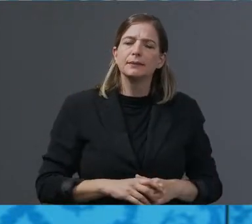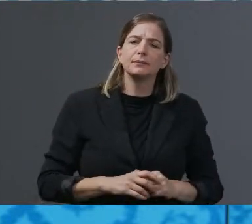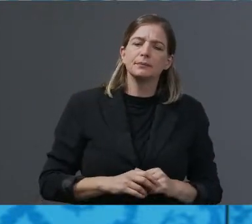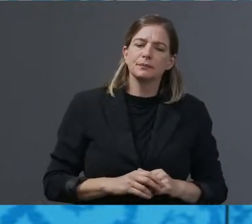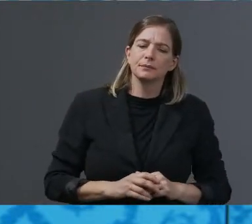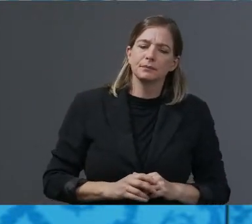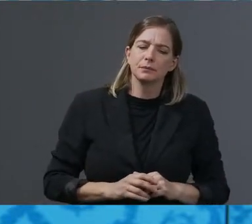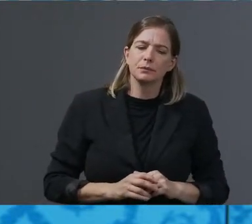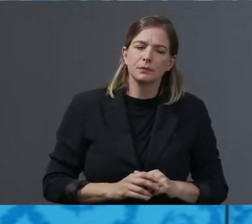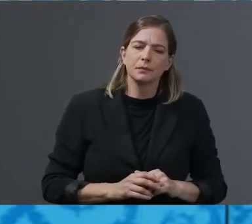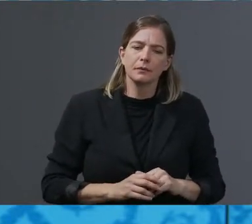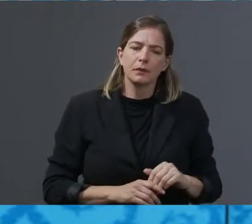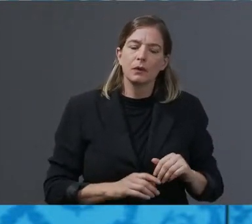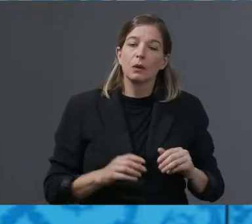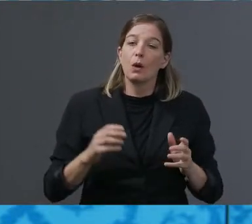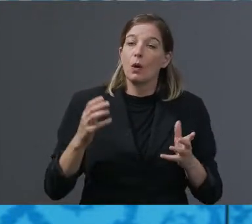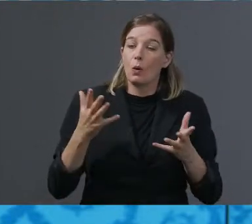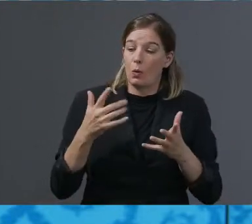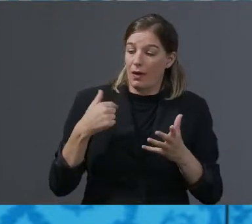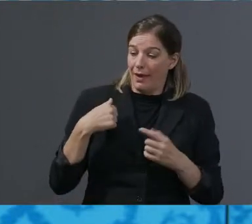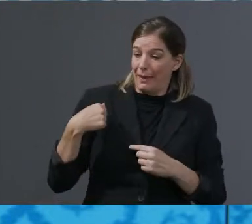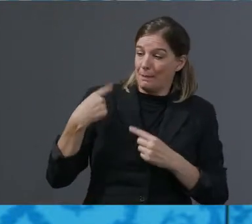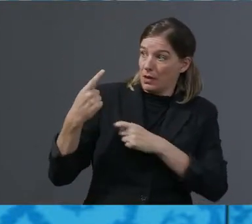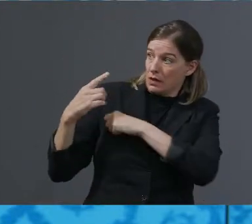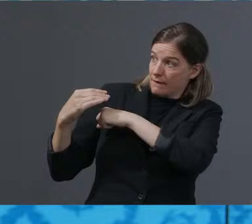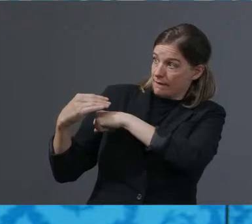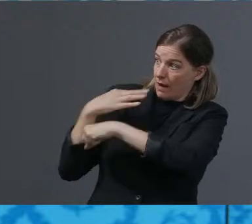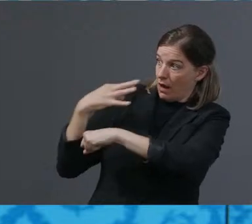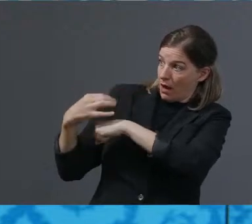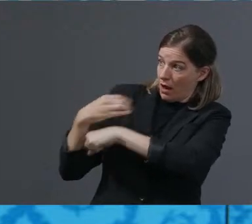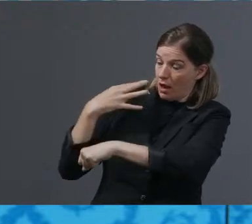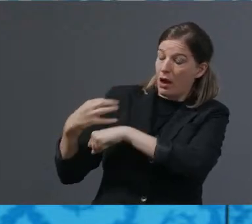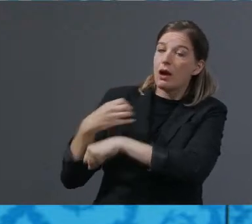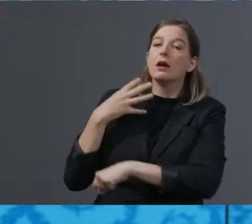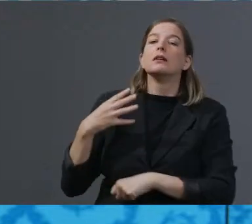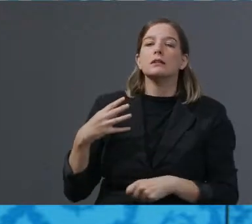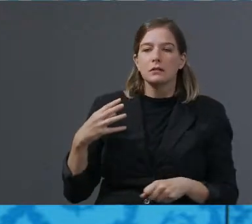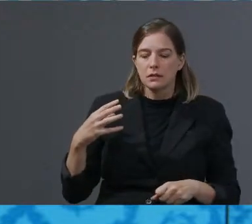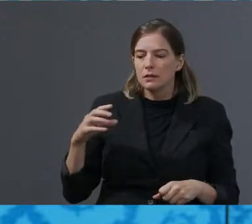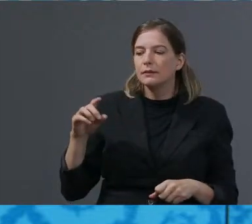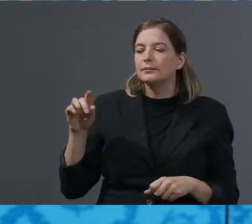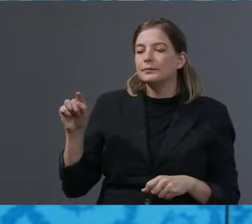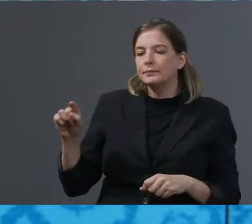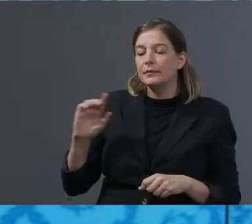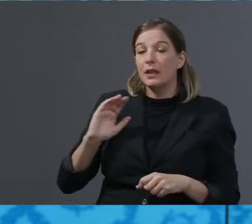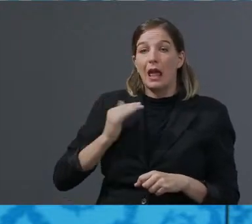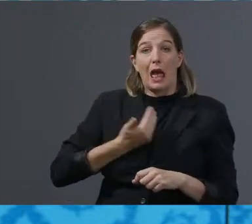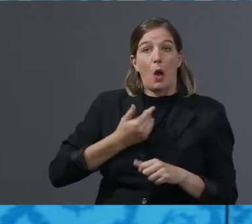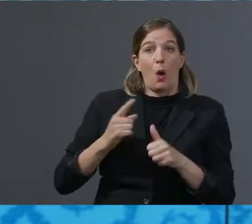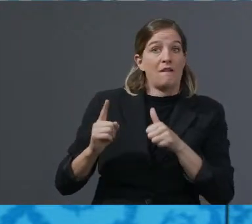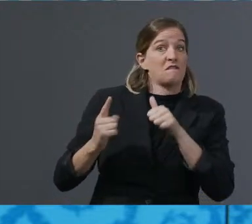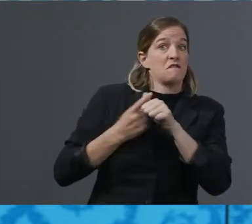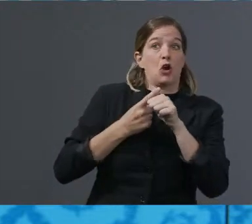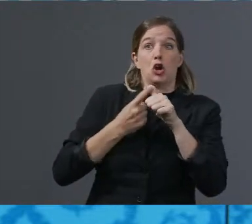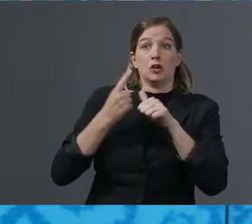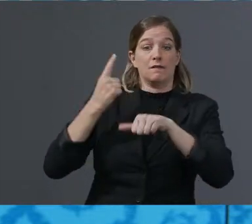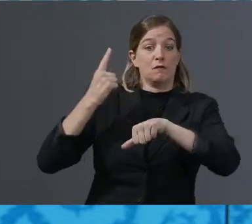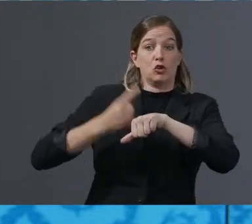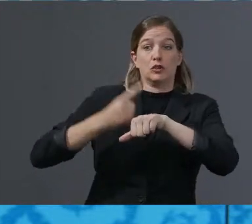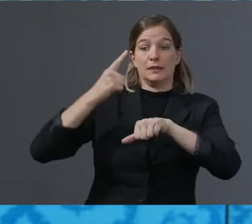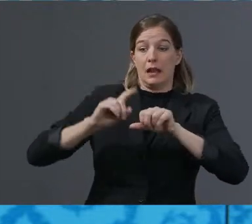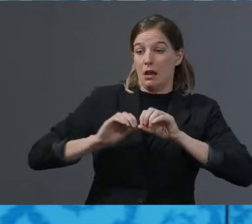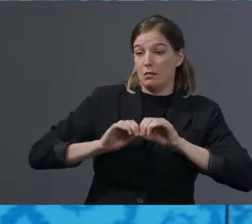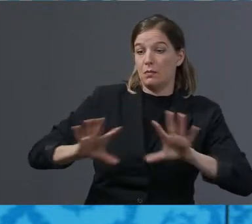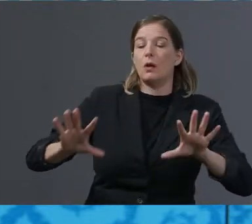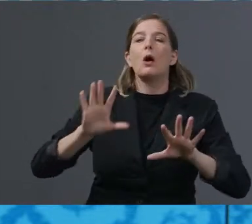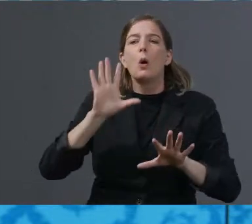information that I've been advised on was that our first wave would be later,